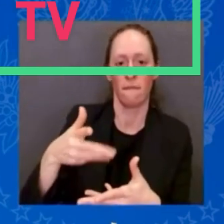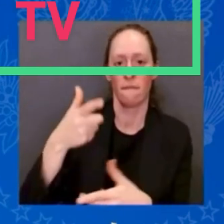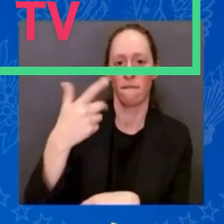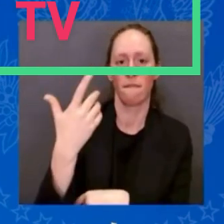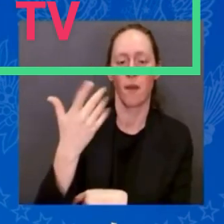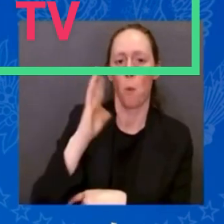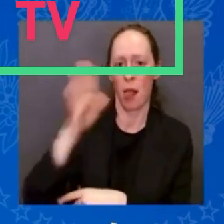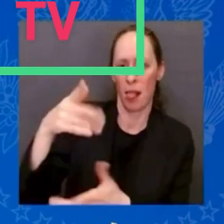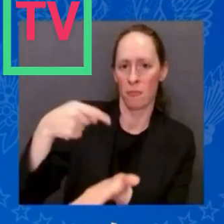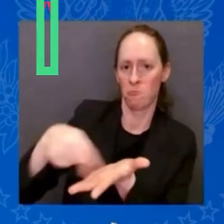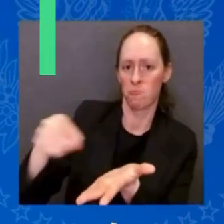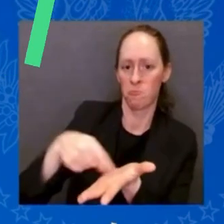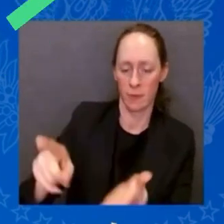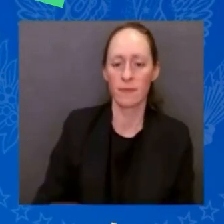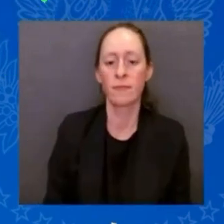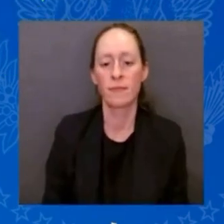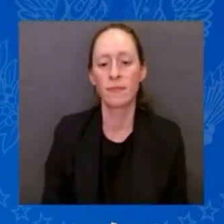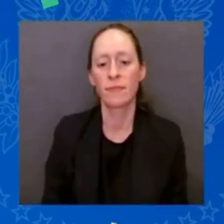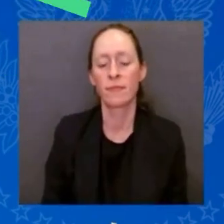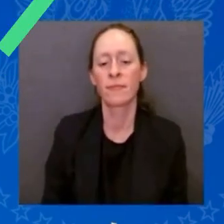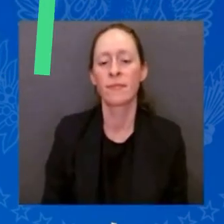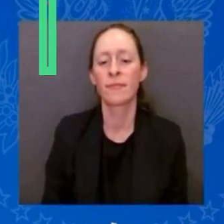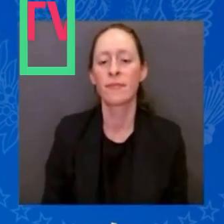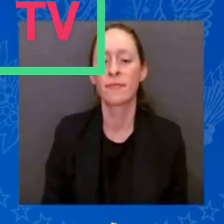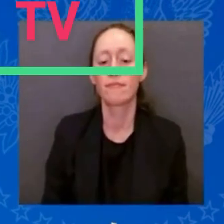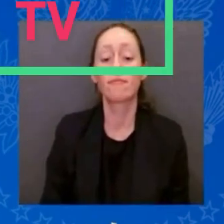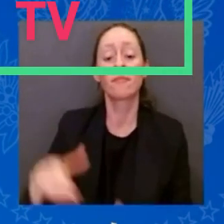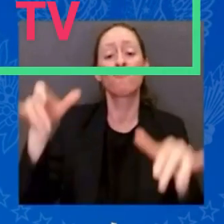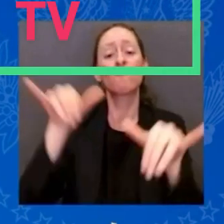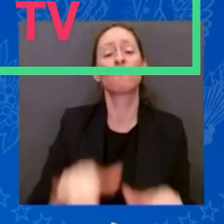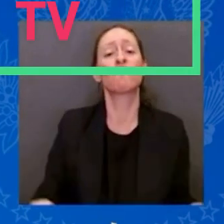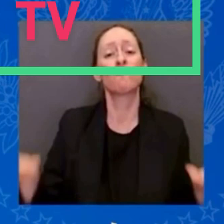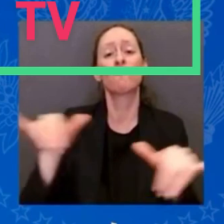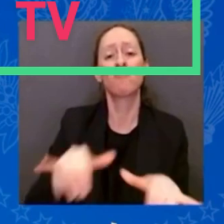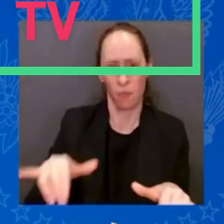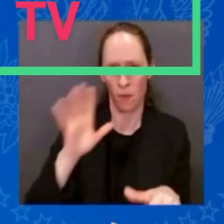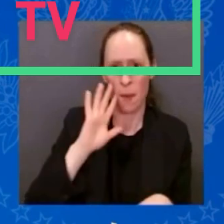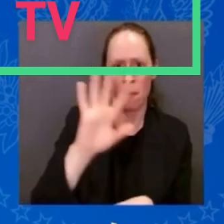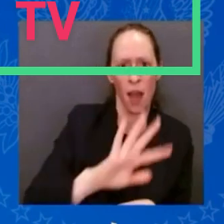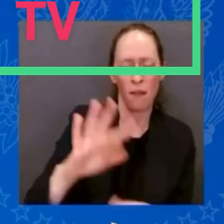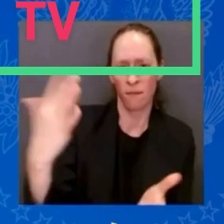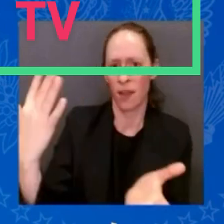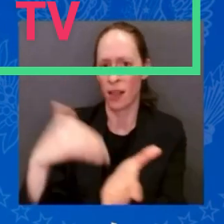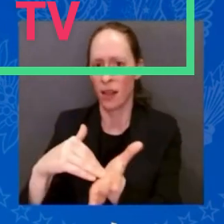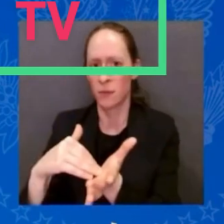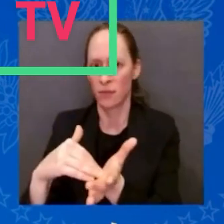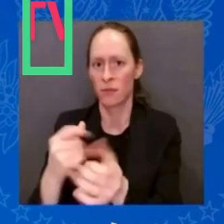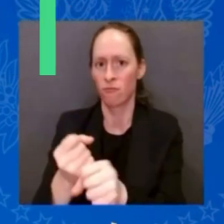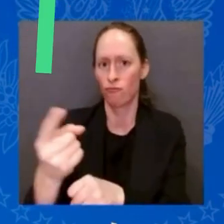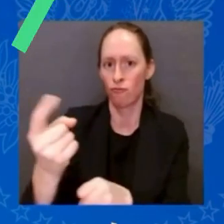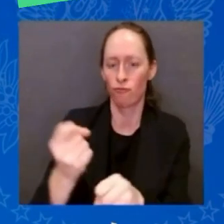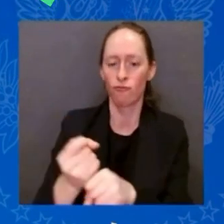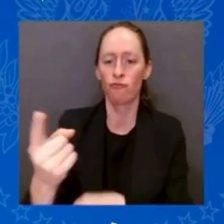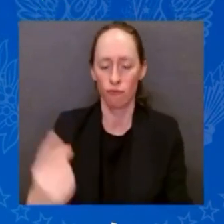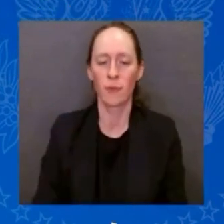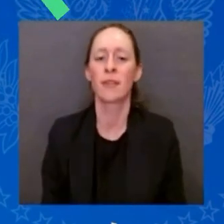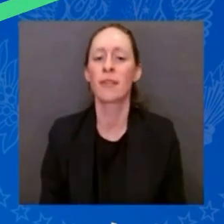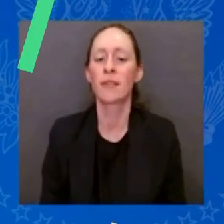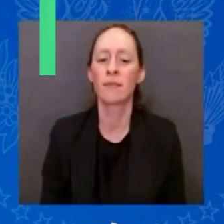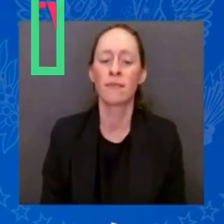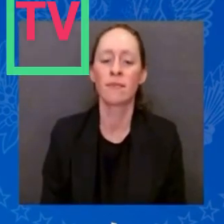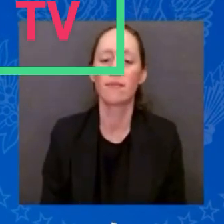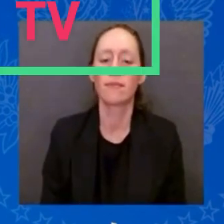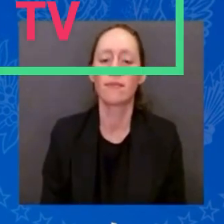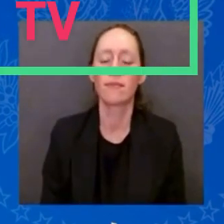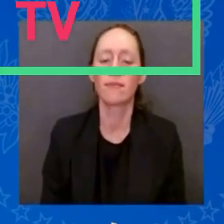your total debt is forgiven after 20 years. That's what the program was before, but we've just reduced it to 5%. In addition to that,